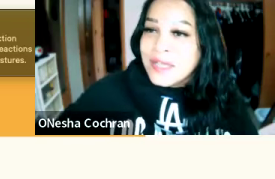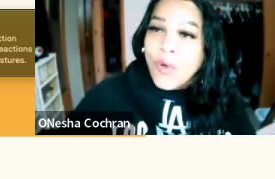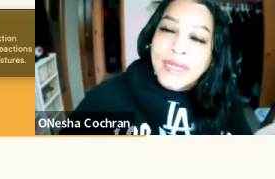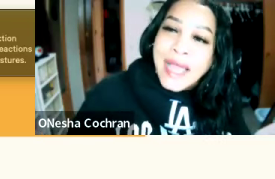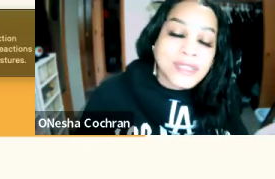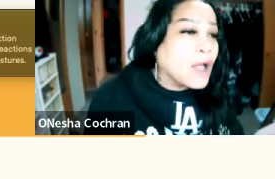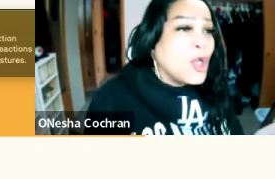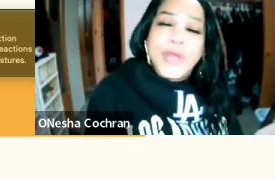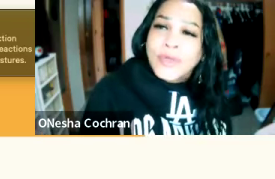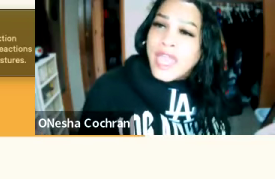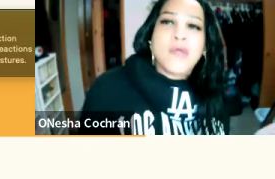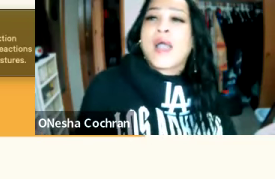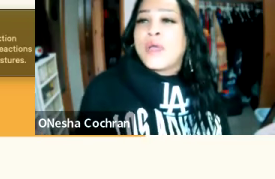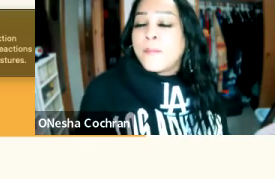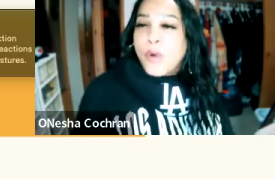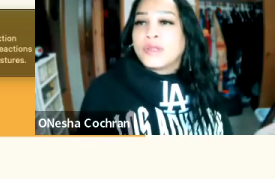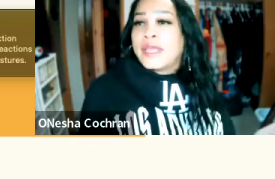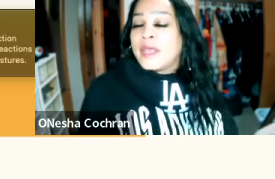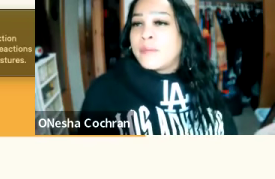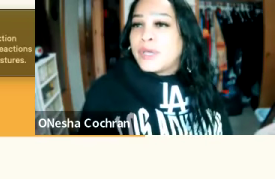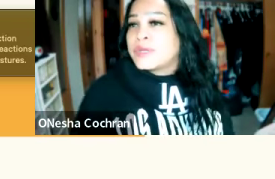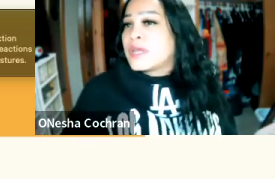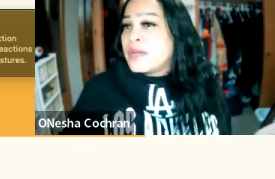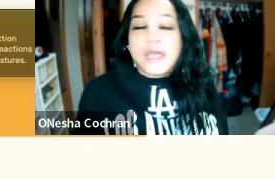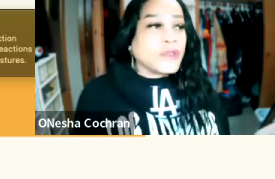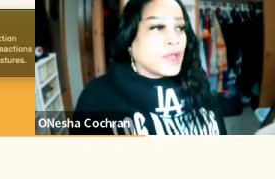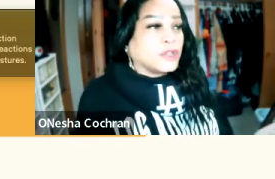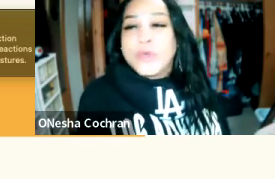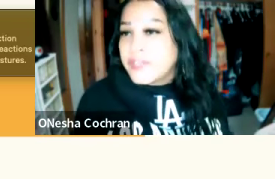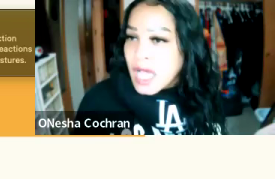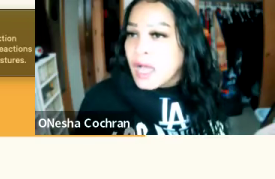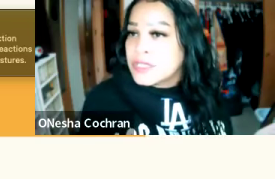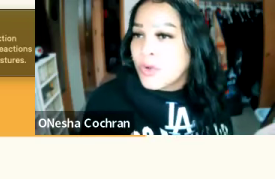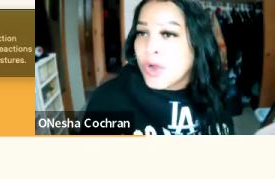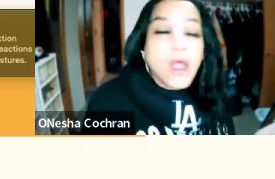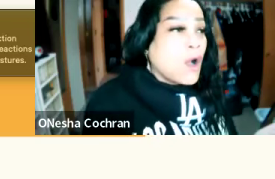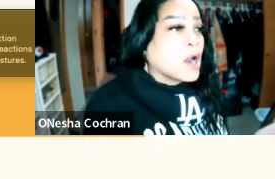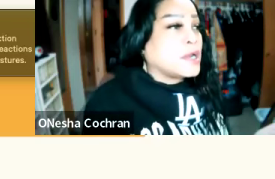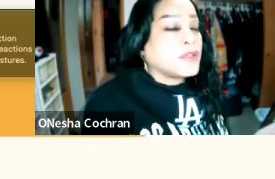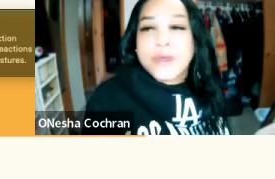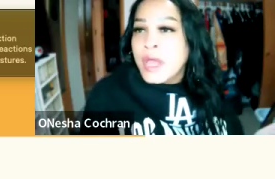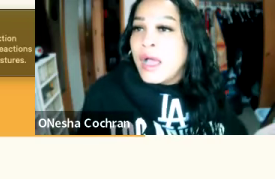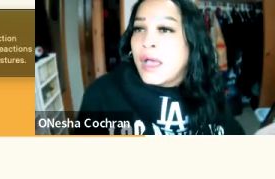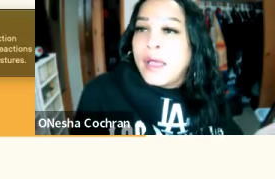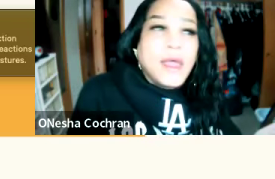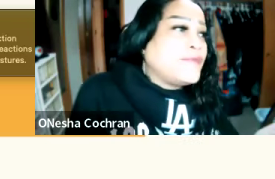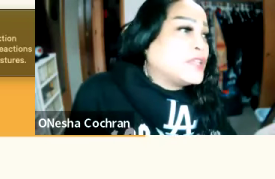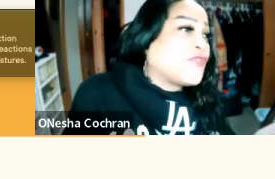what they see going in downtown. We don't care about Portland building another Louis Vuitton store or